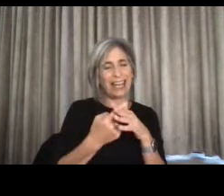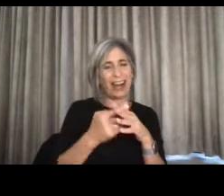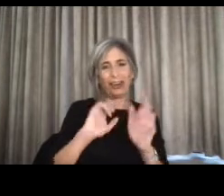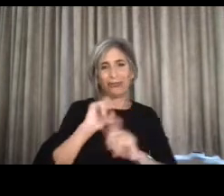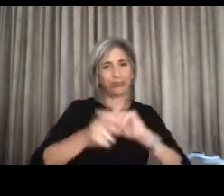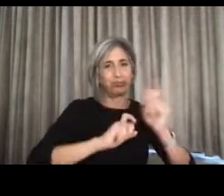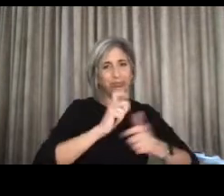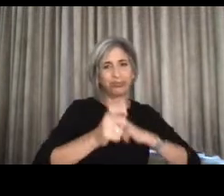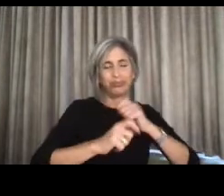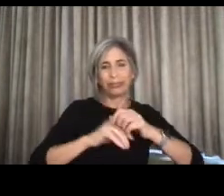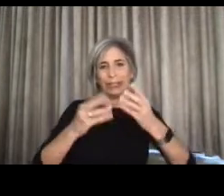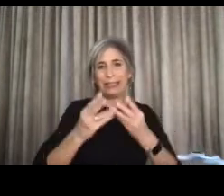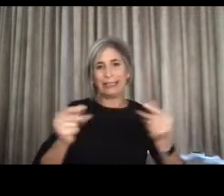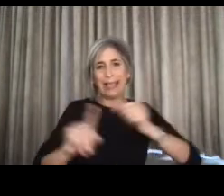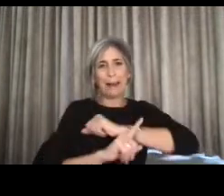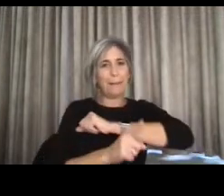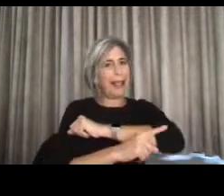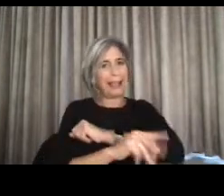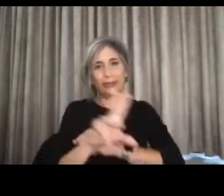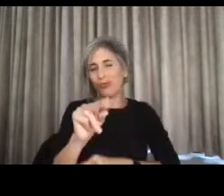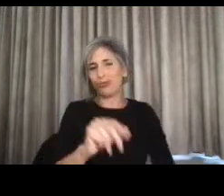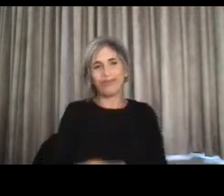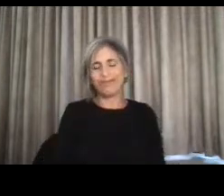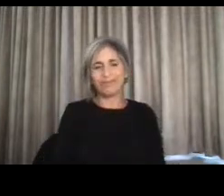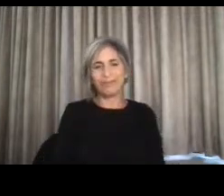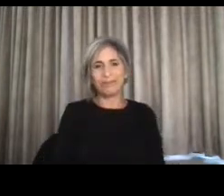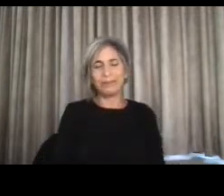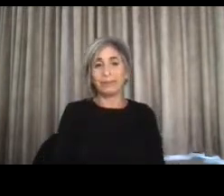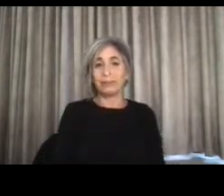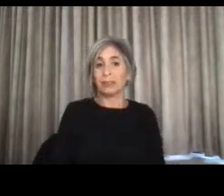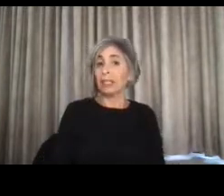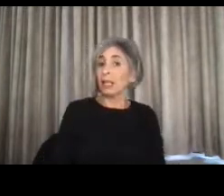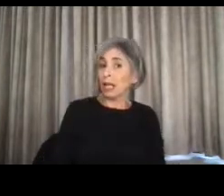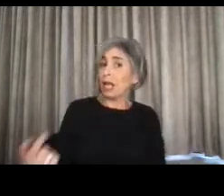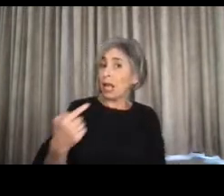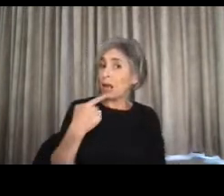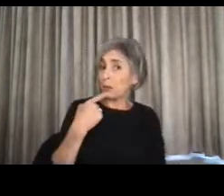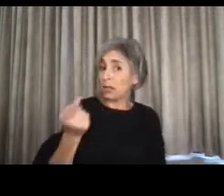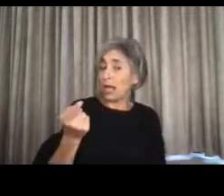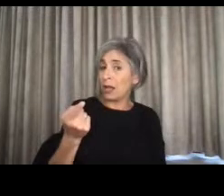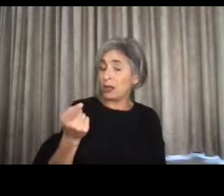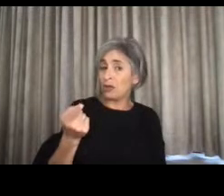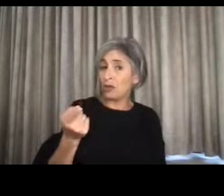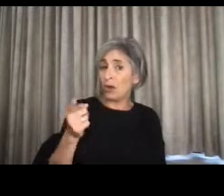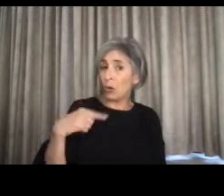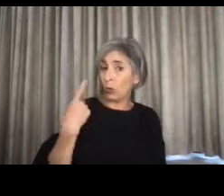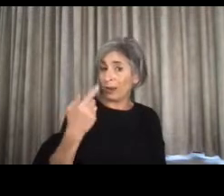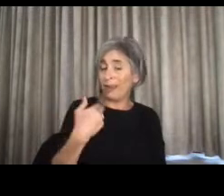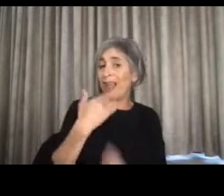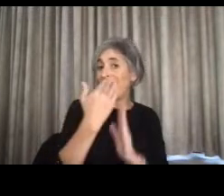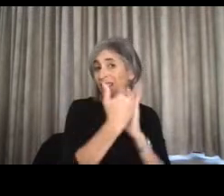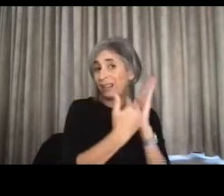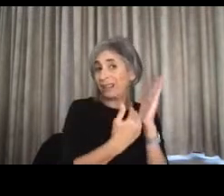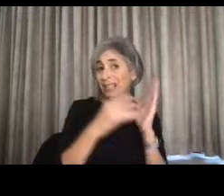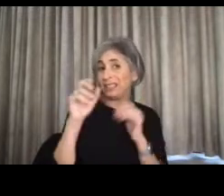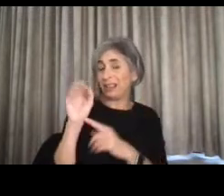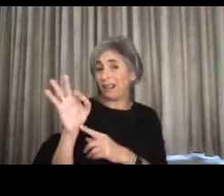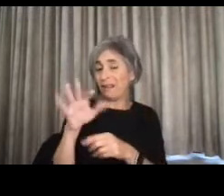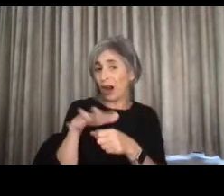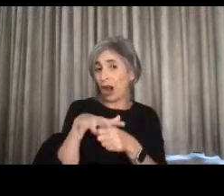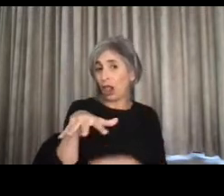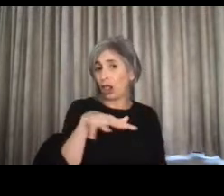activity. I will tell you that we have a list of our local